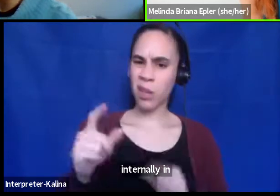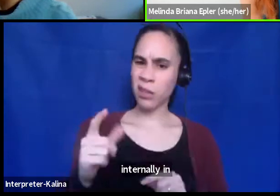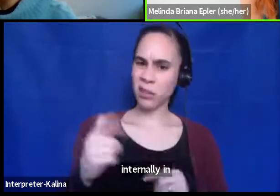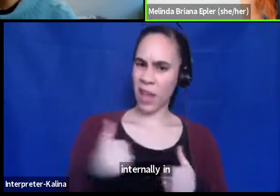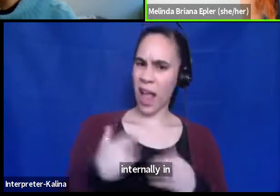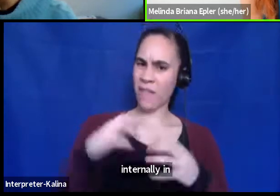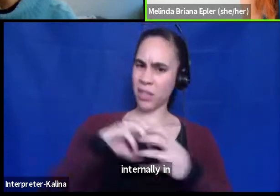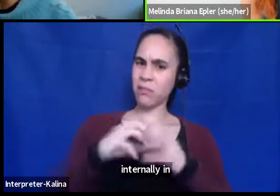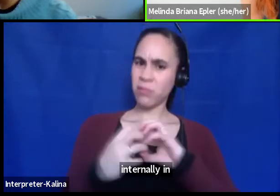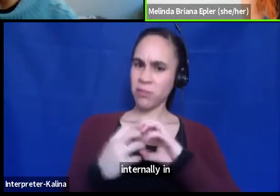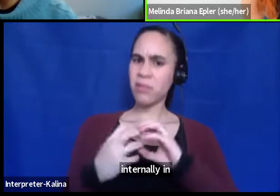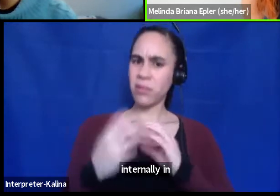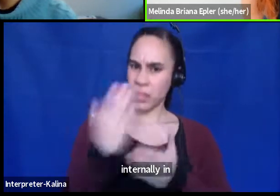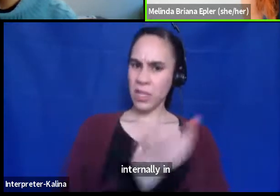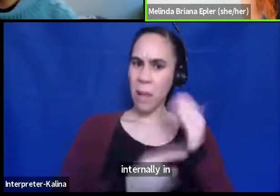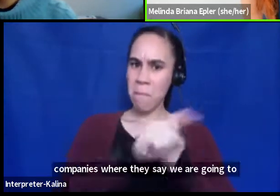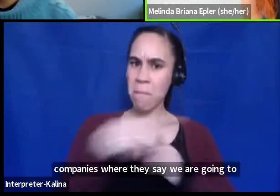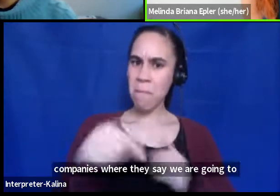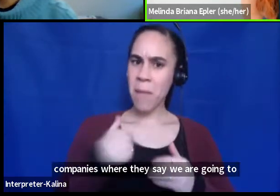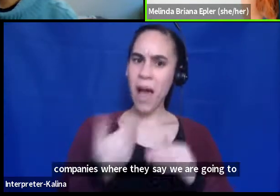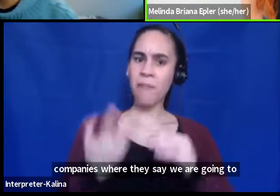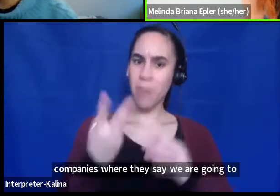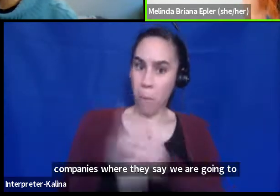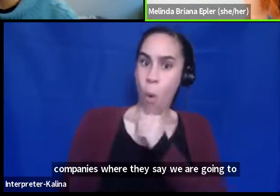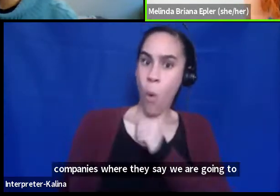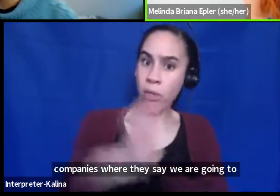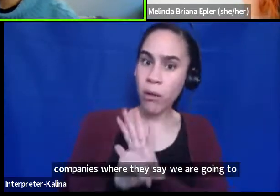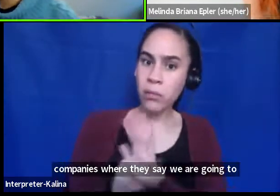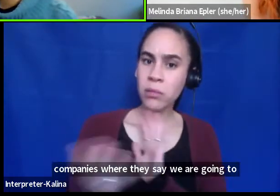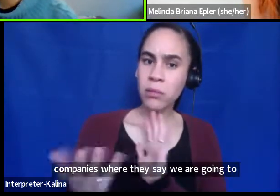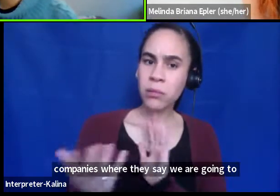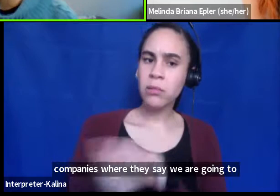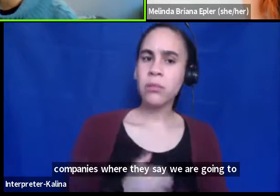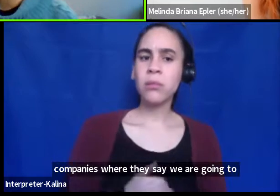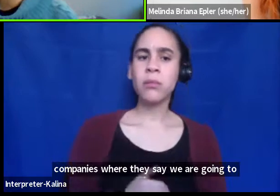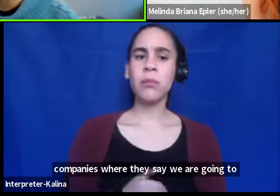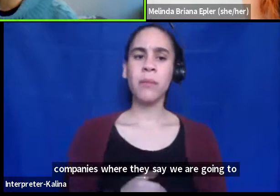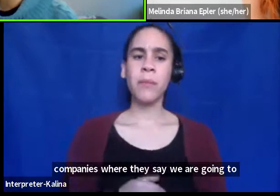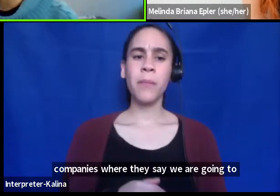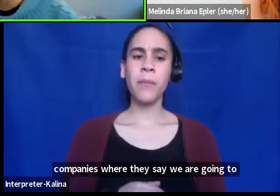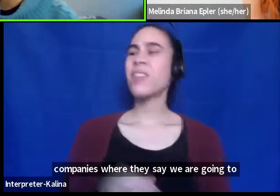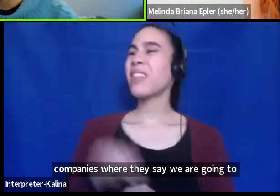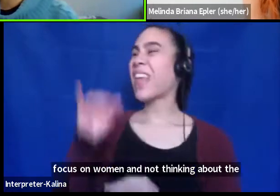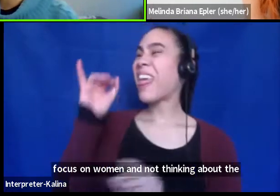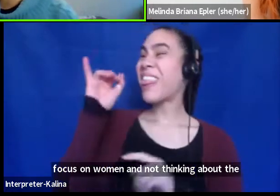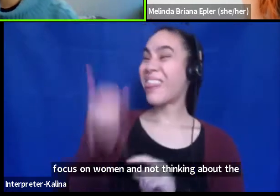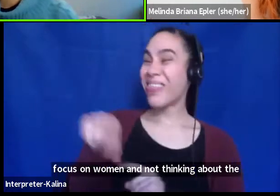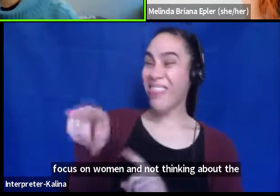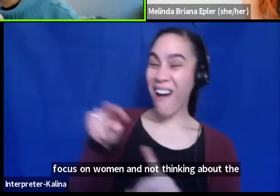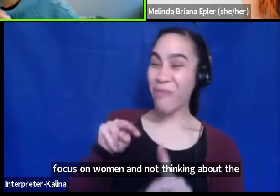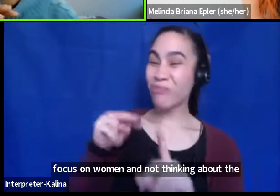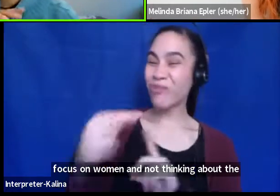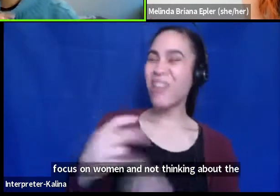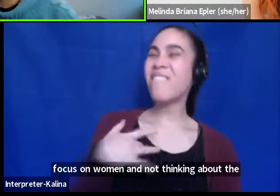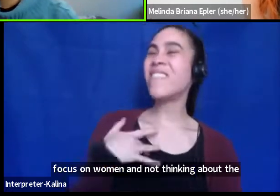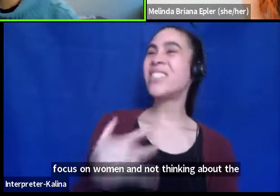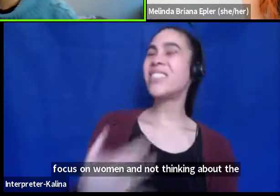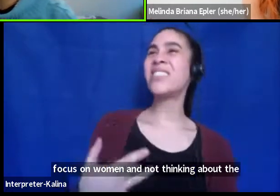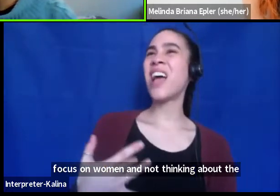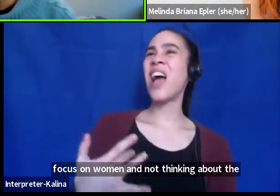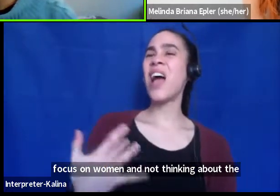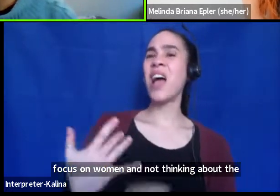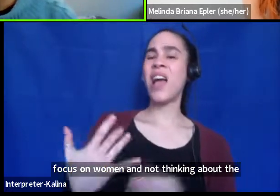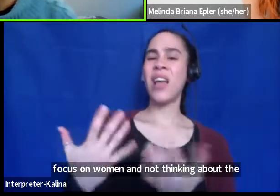that, somebody can be both of those identities also. That perspective tends to lead to like these like